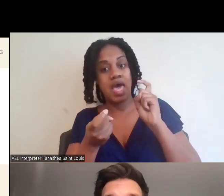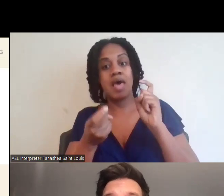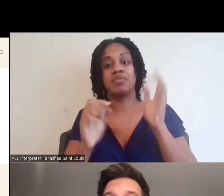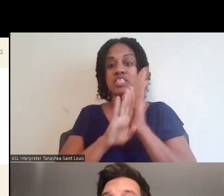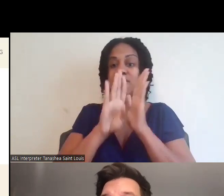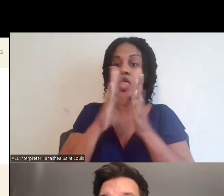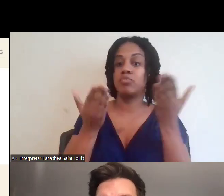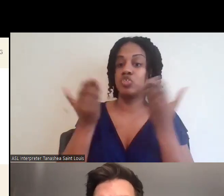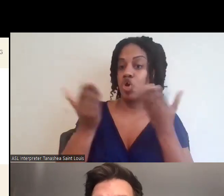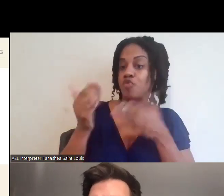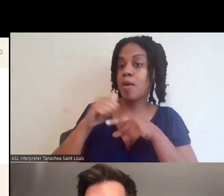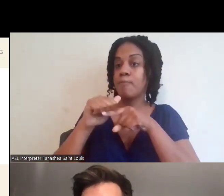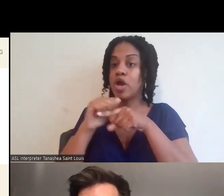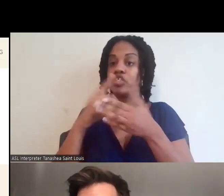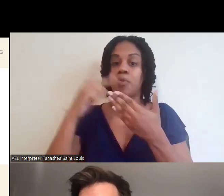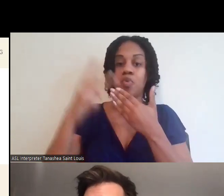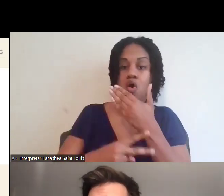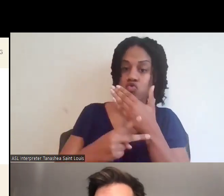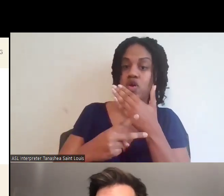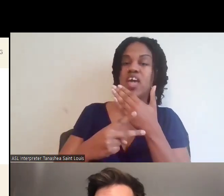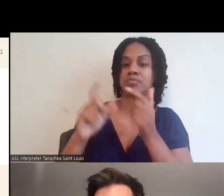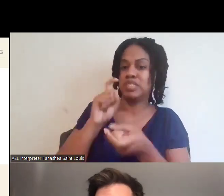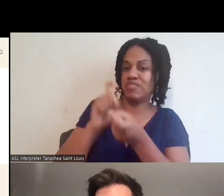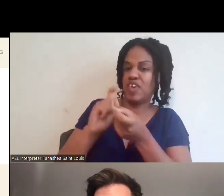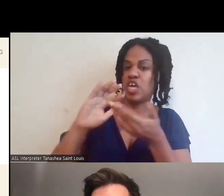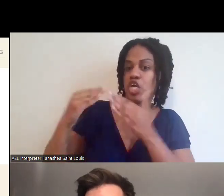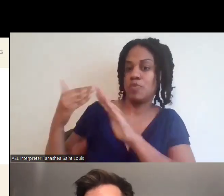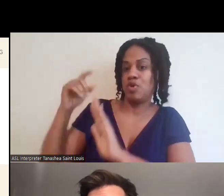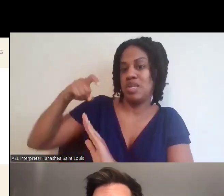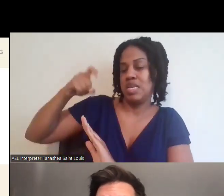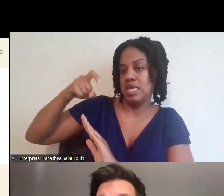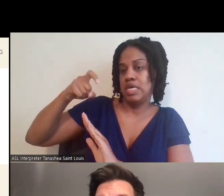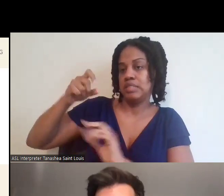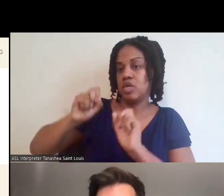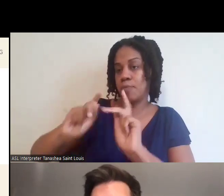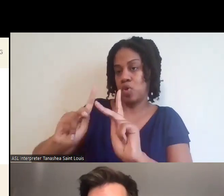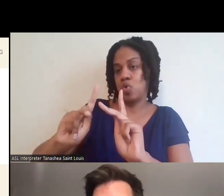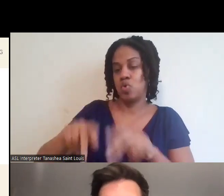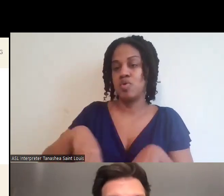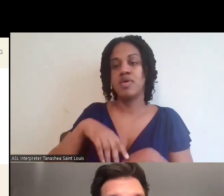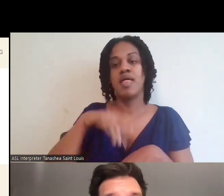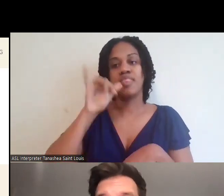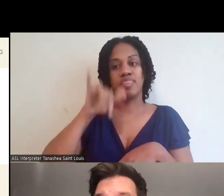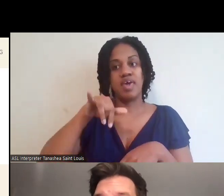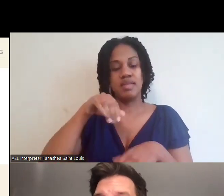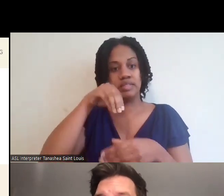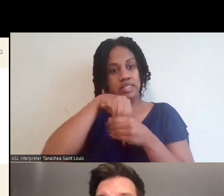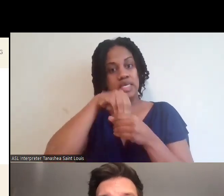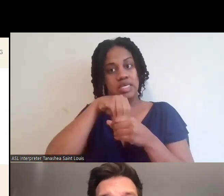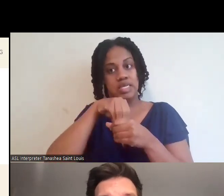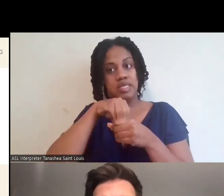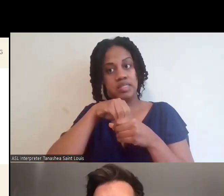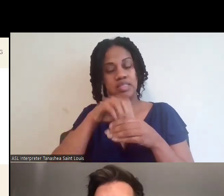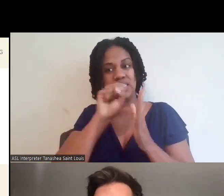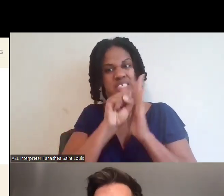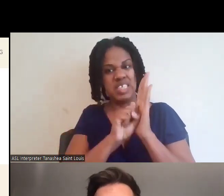programs to address community-specific needs and opportunities. And this is sort of in the DNA of the national and state aging networks.